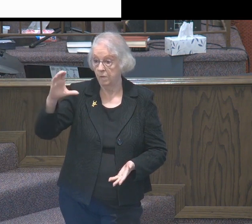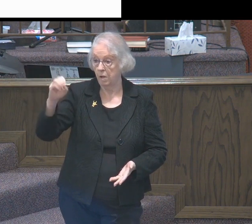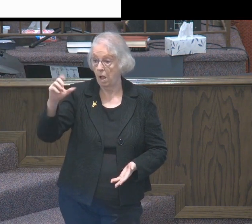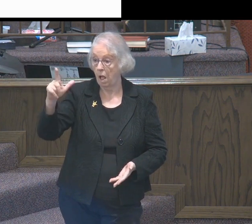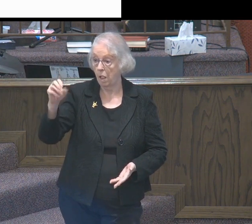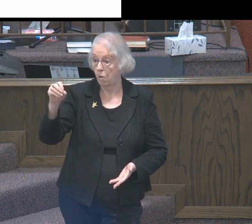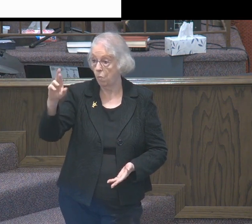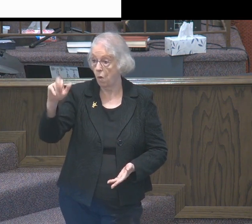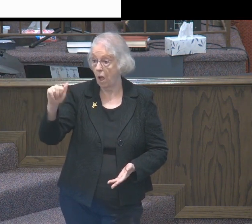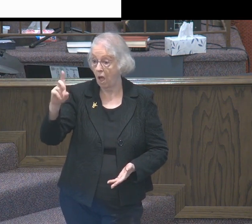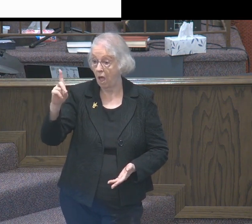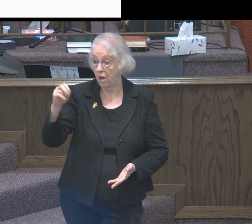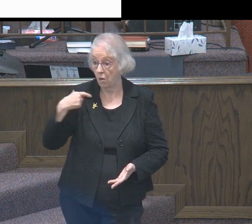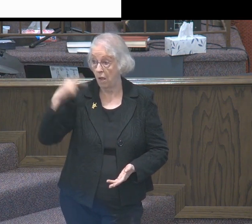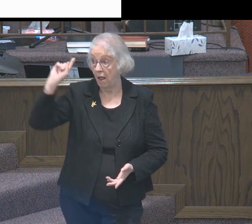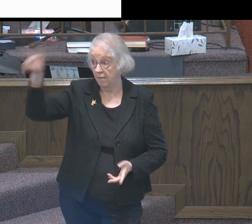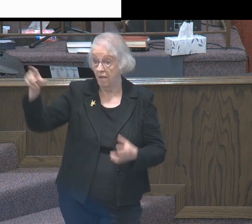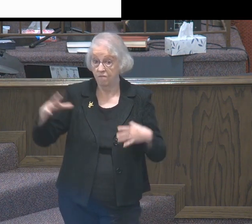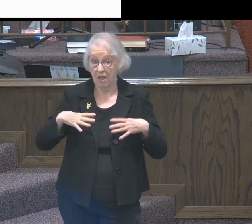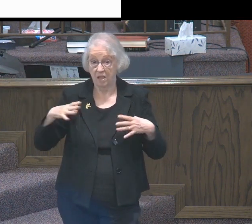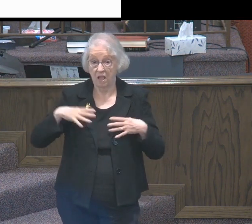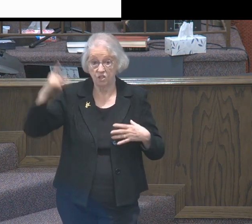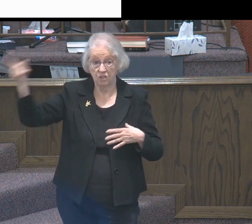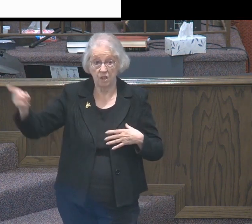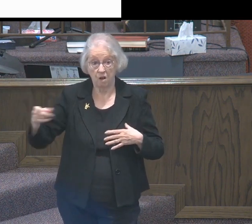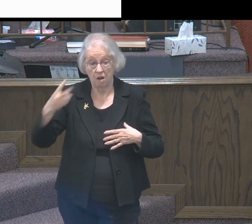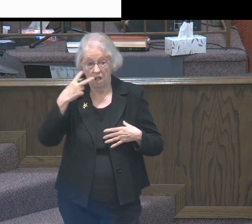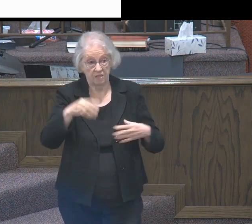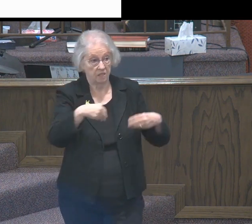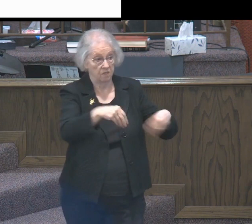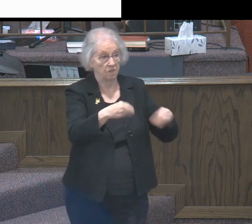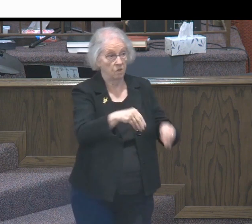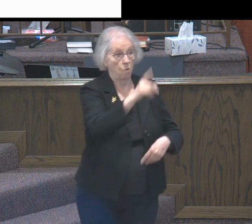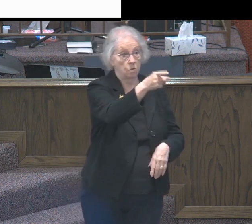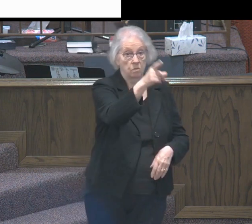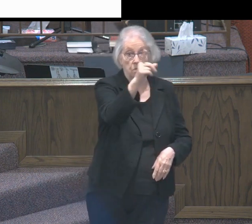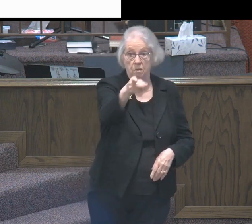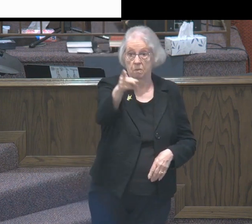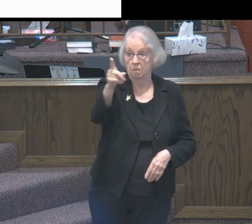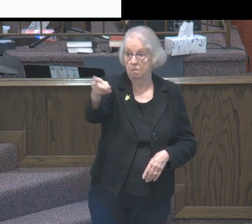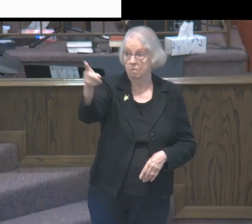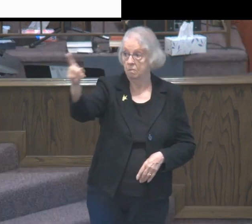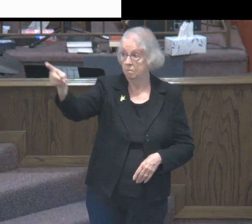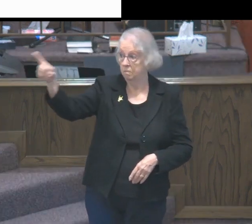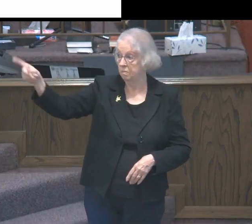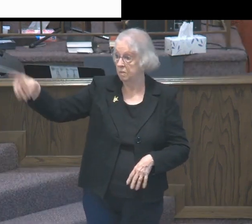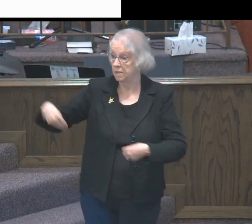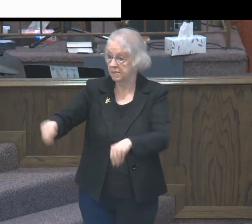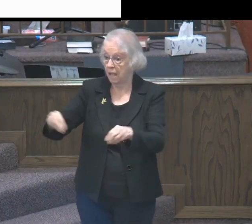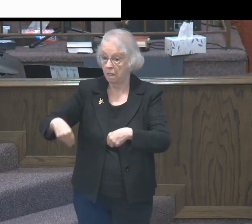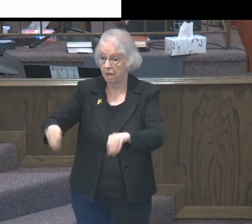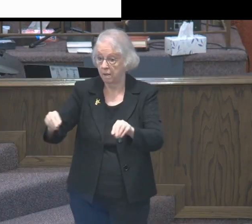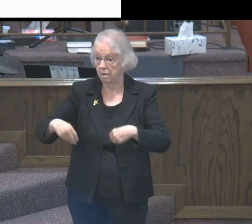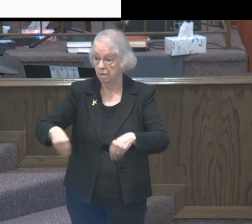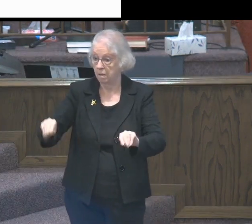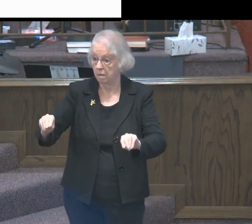what? Never changed, because God is what? The same when, yesterday, today, and forever. He